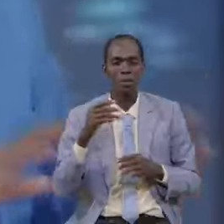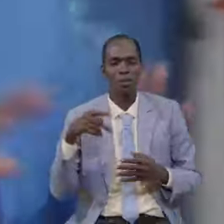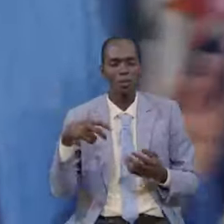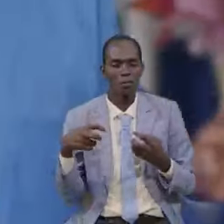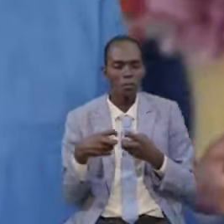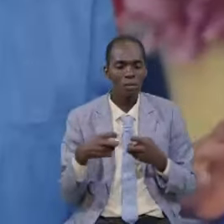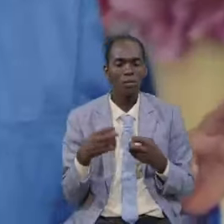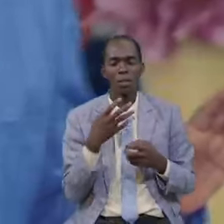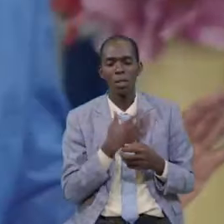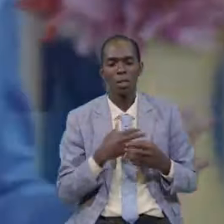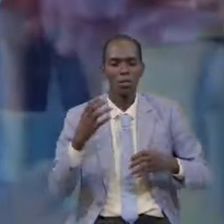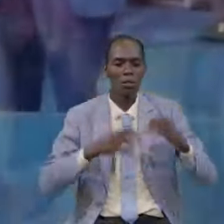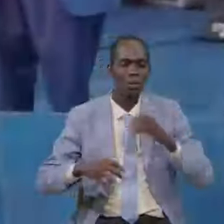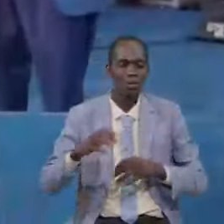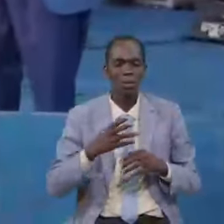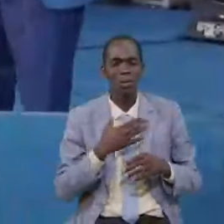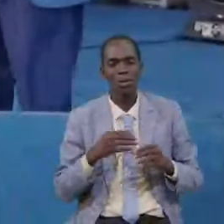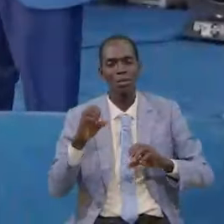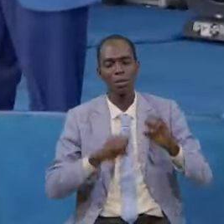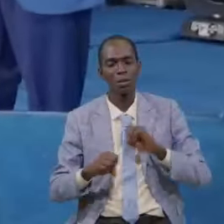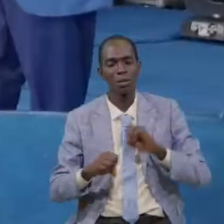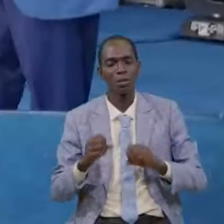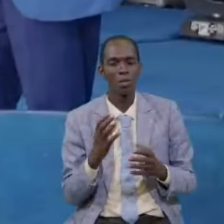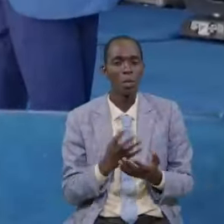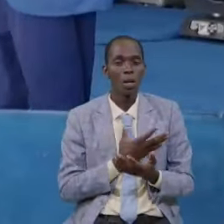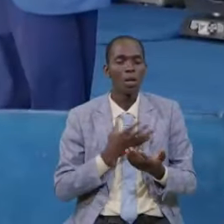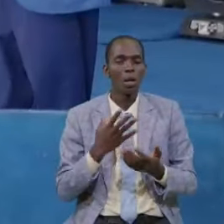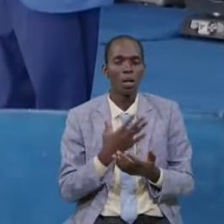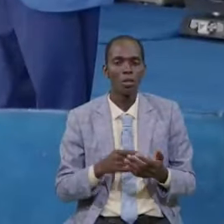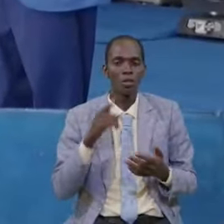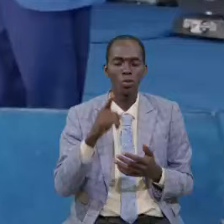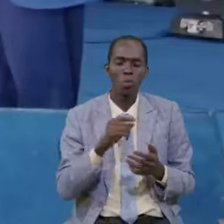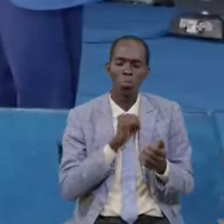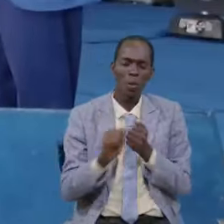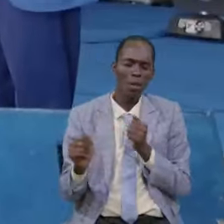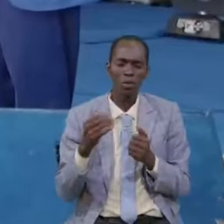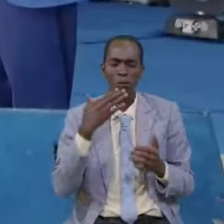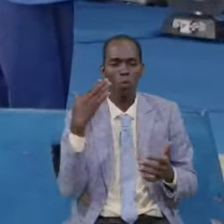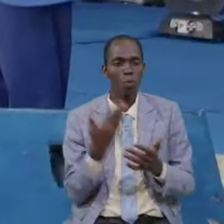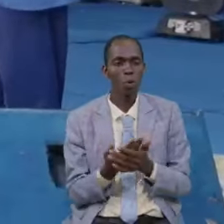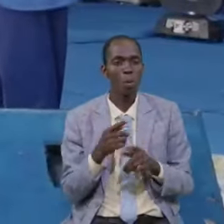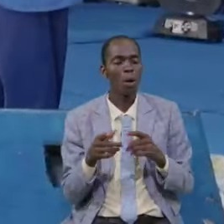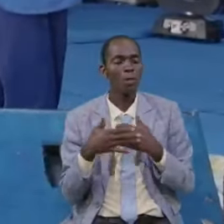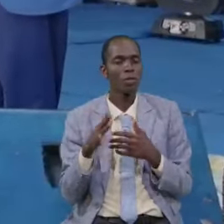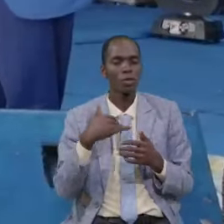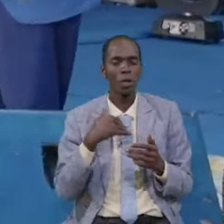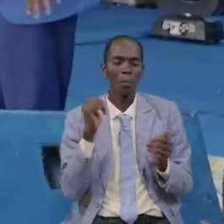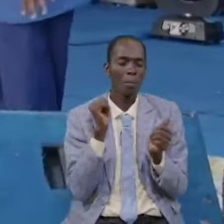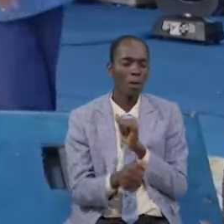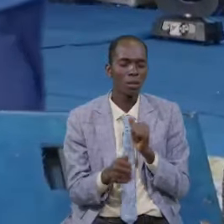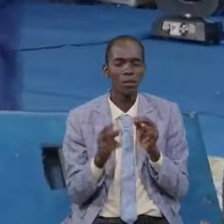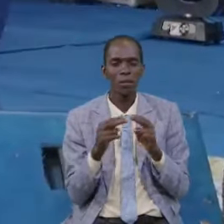And you passed with flying colors. But then after you have passed that WAEC